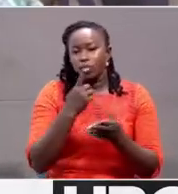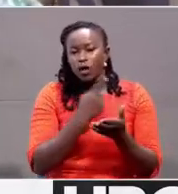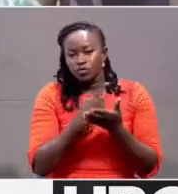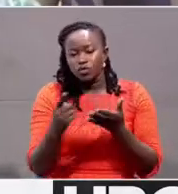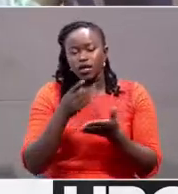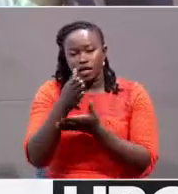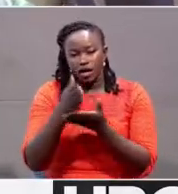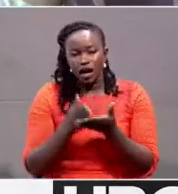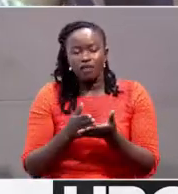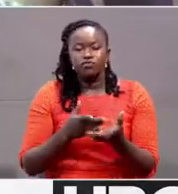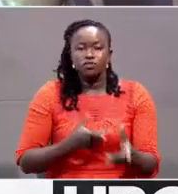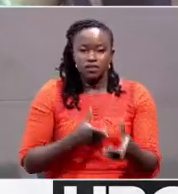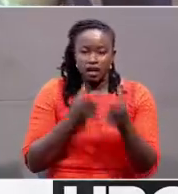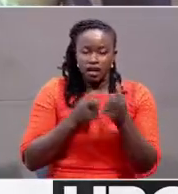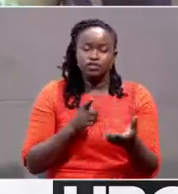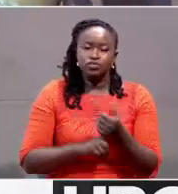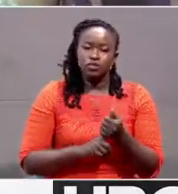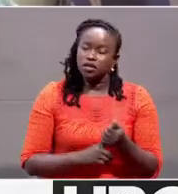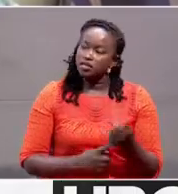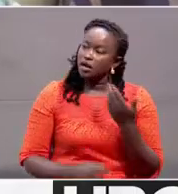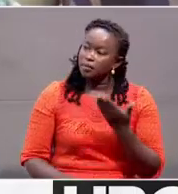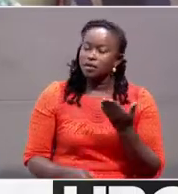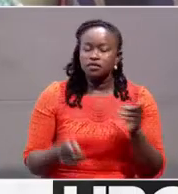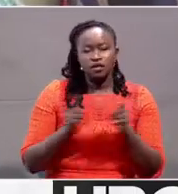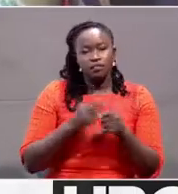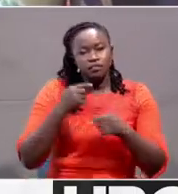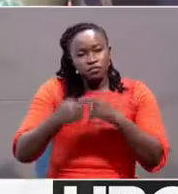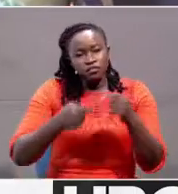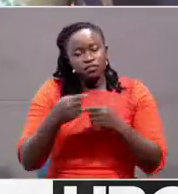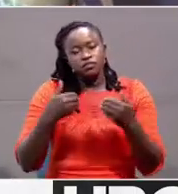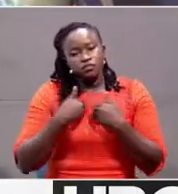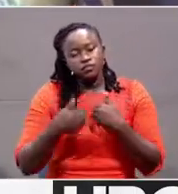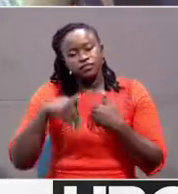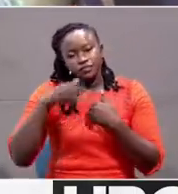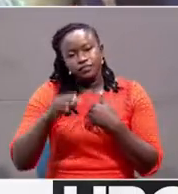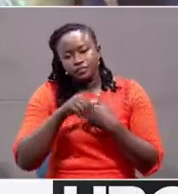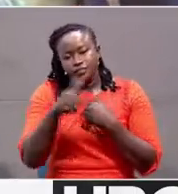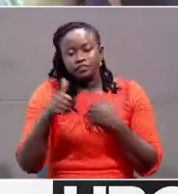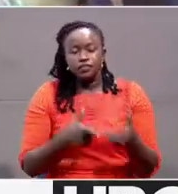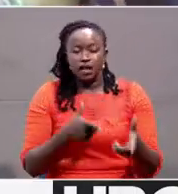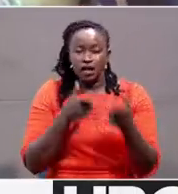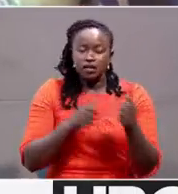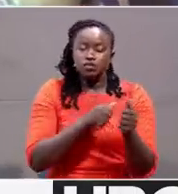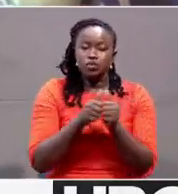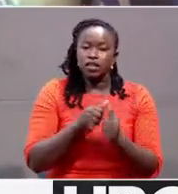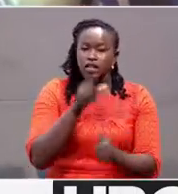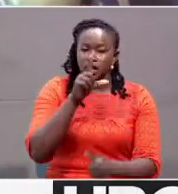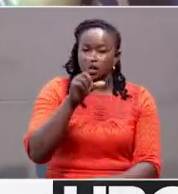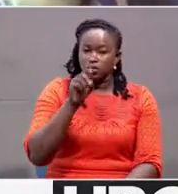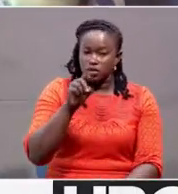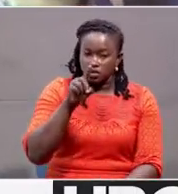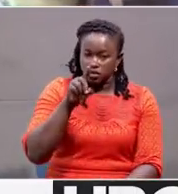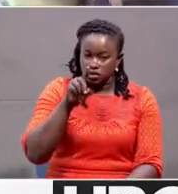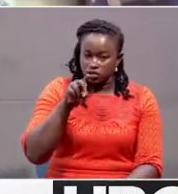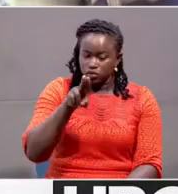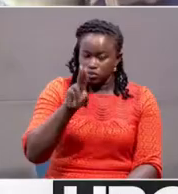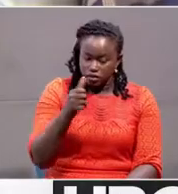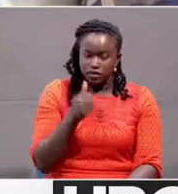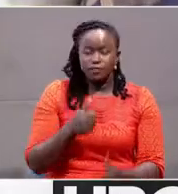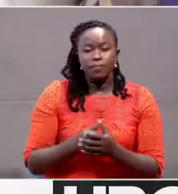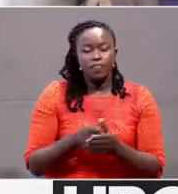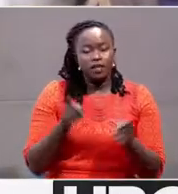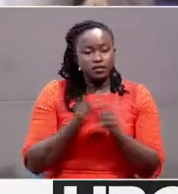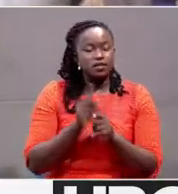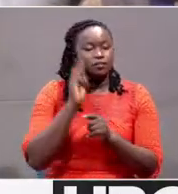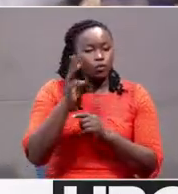to get these guns. We still have more guns to the LDUs and we hope they are going to bring the